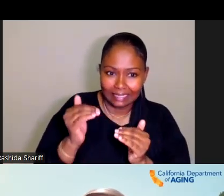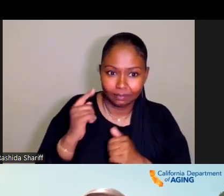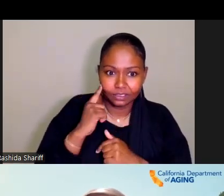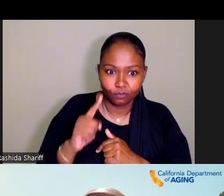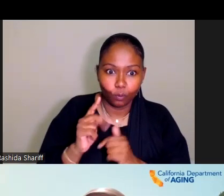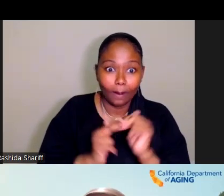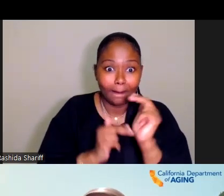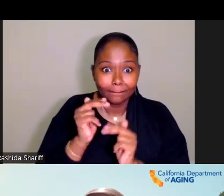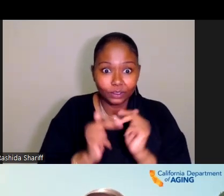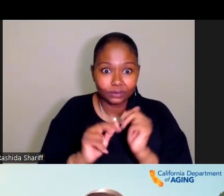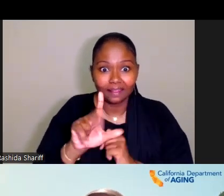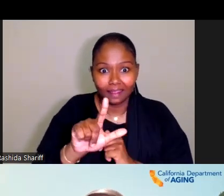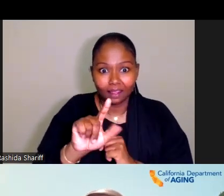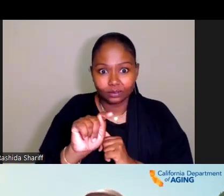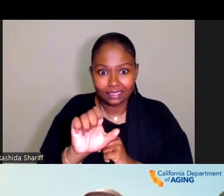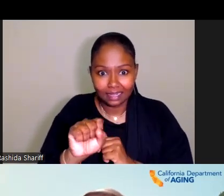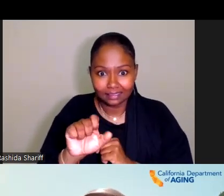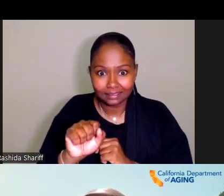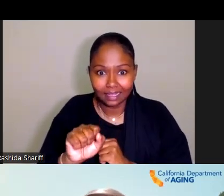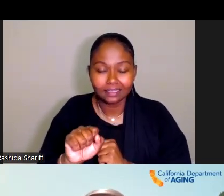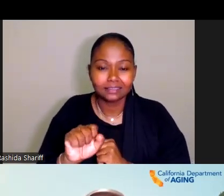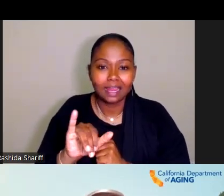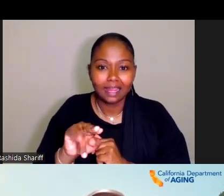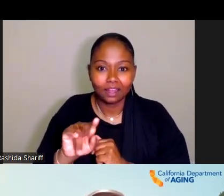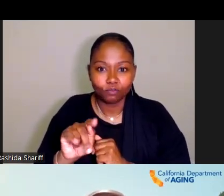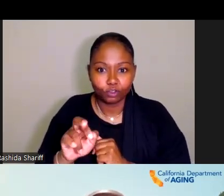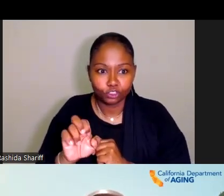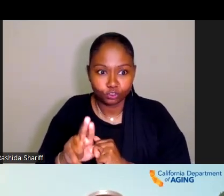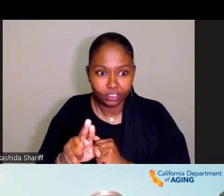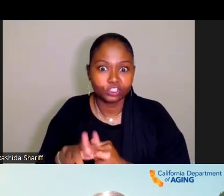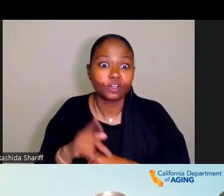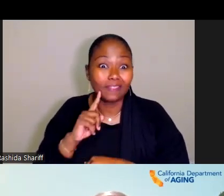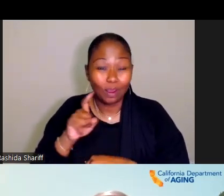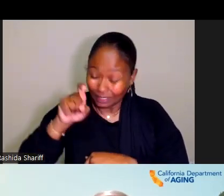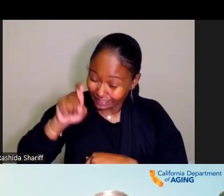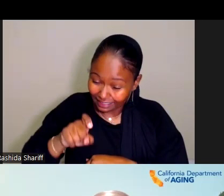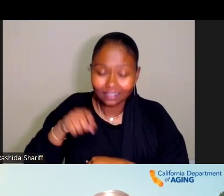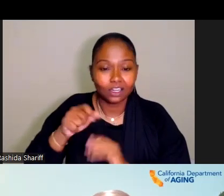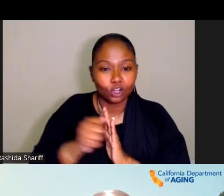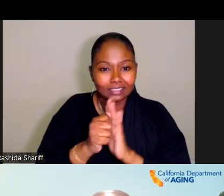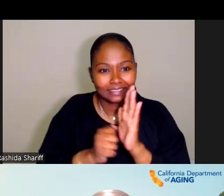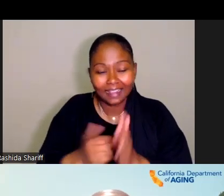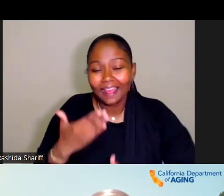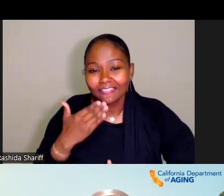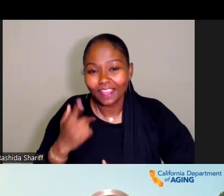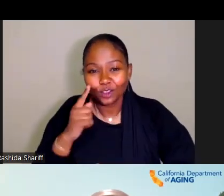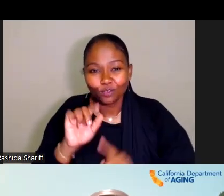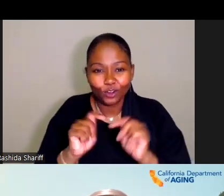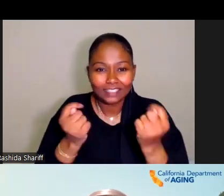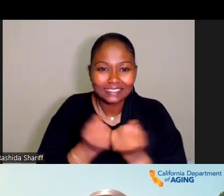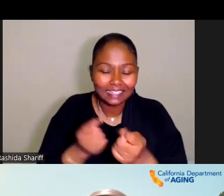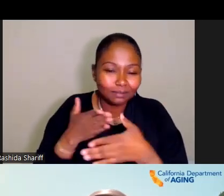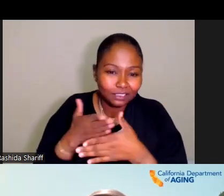and capacity that we need we so desperately need in our state. So thank you to our team for sharing in the